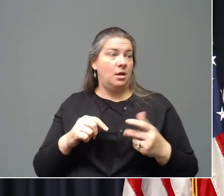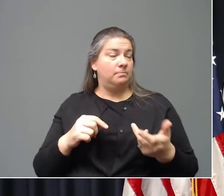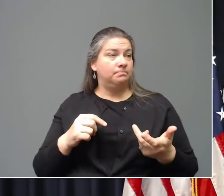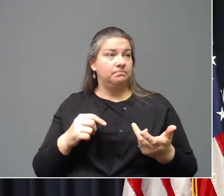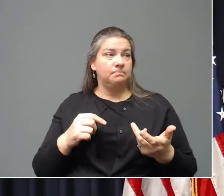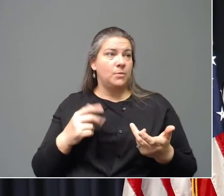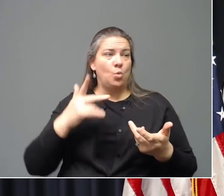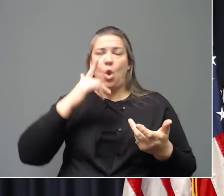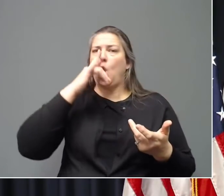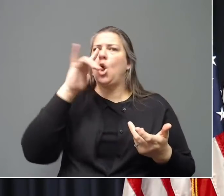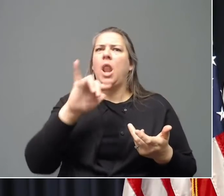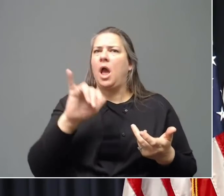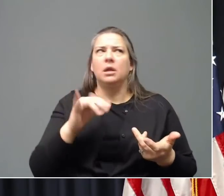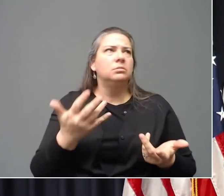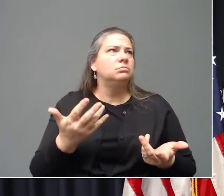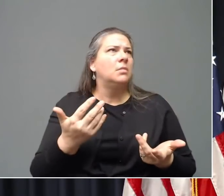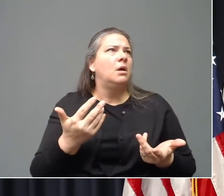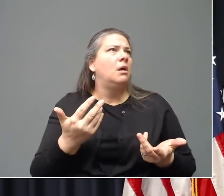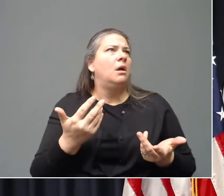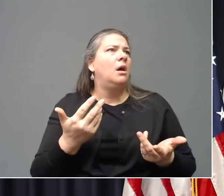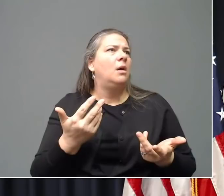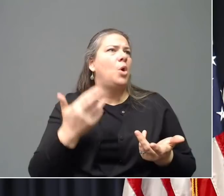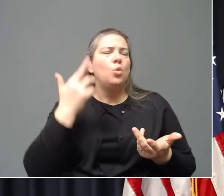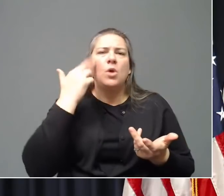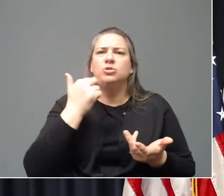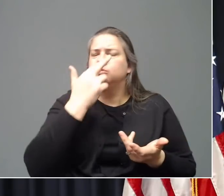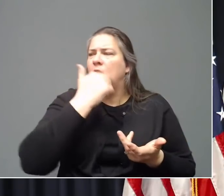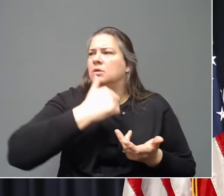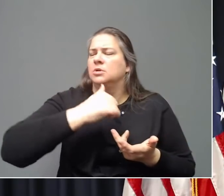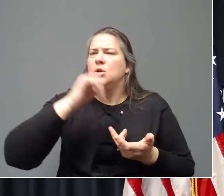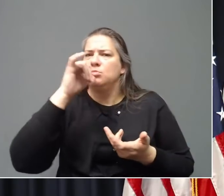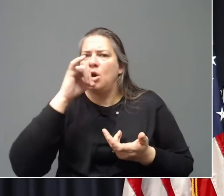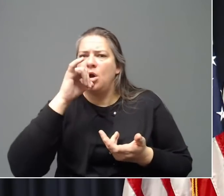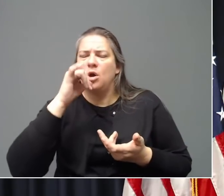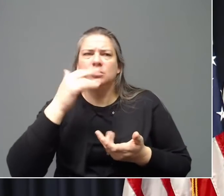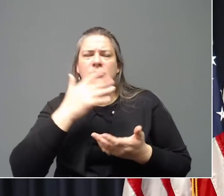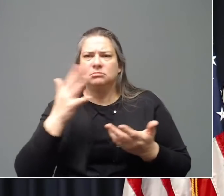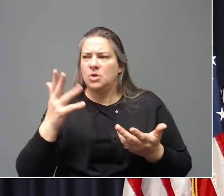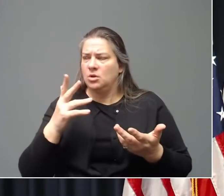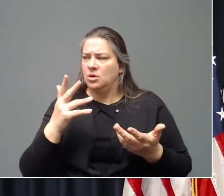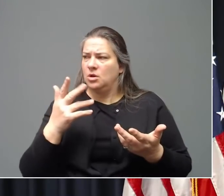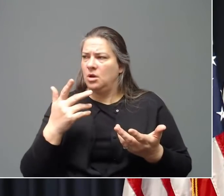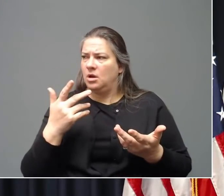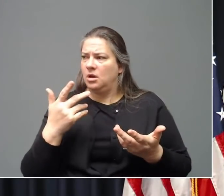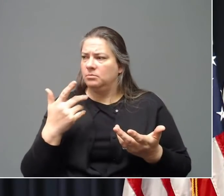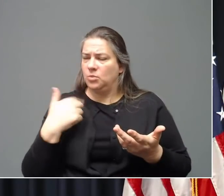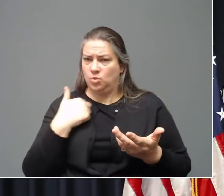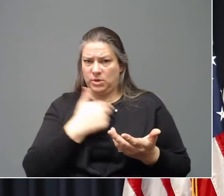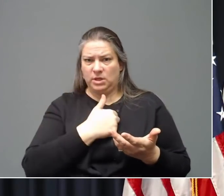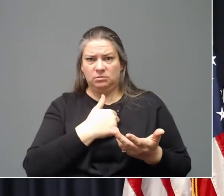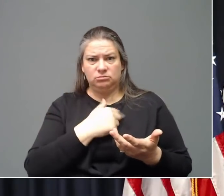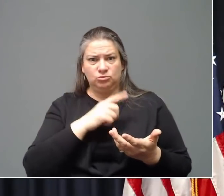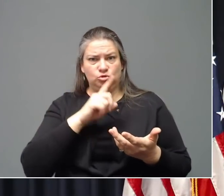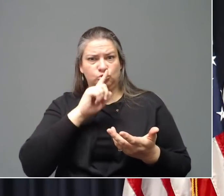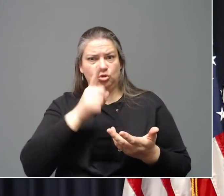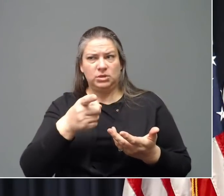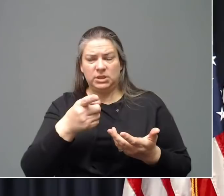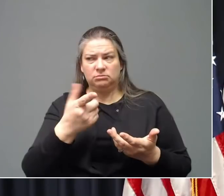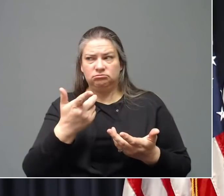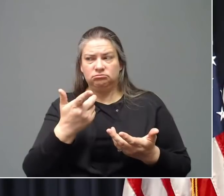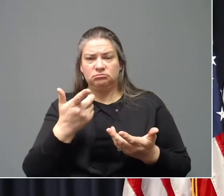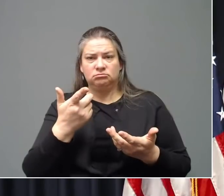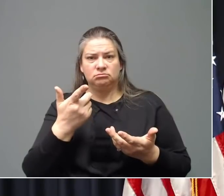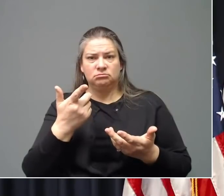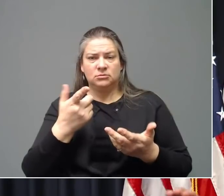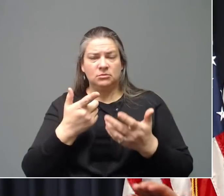like, the operations of restaurants and bars and retail? Are we actually enforcing the mask mandate?